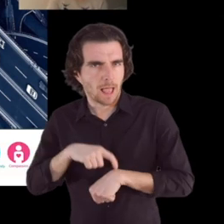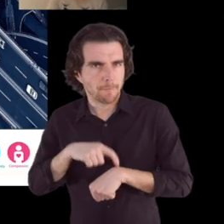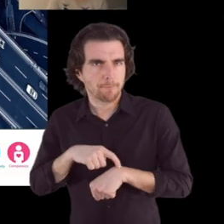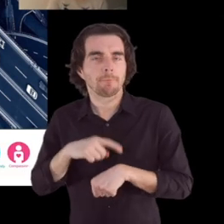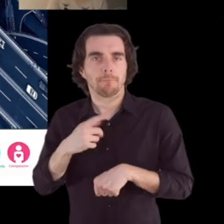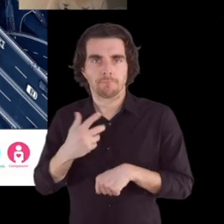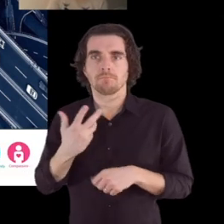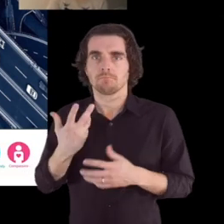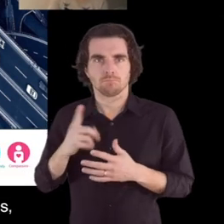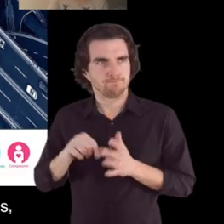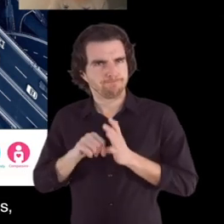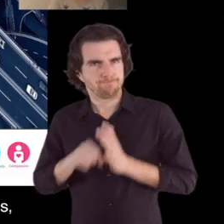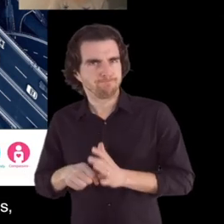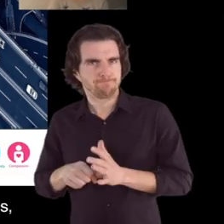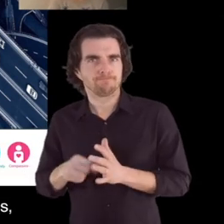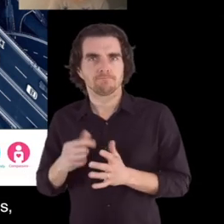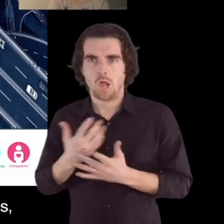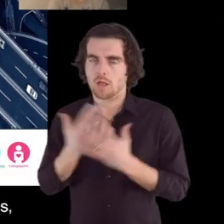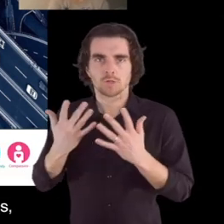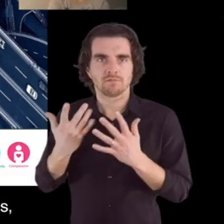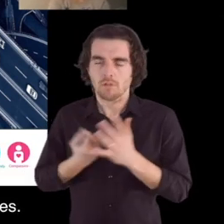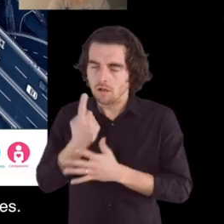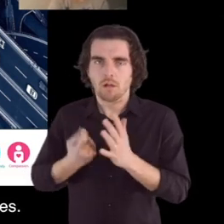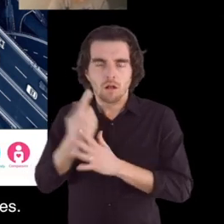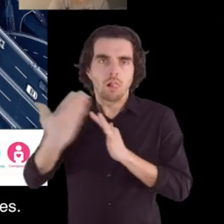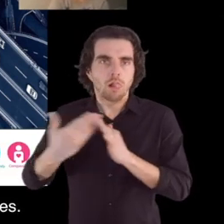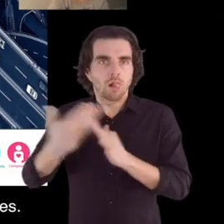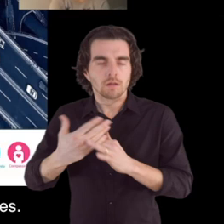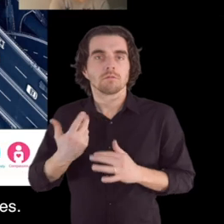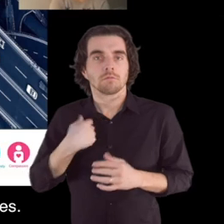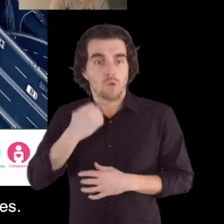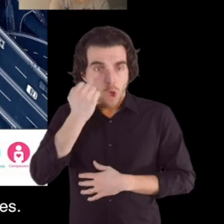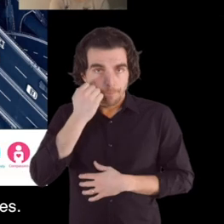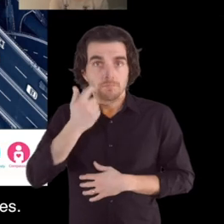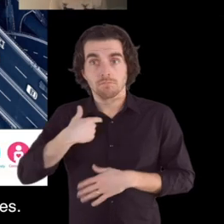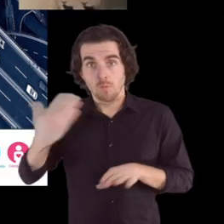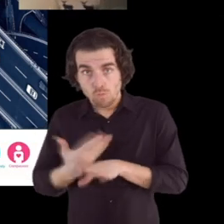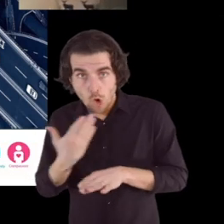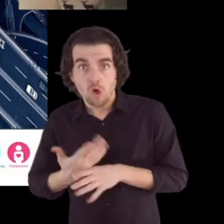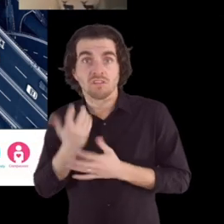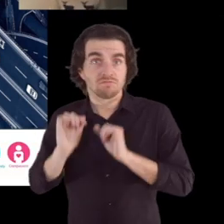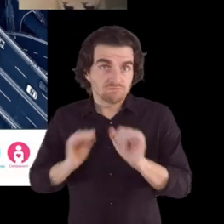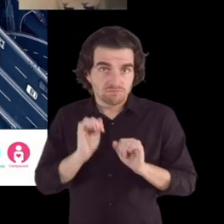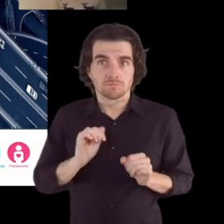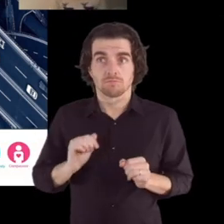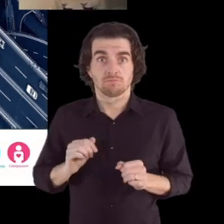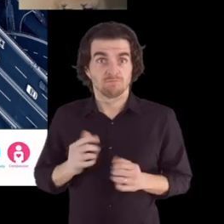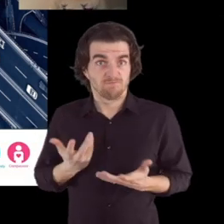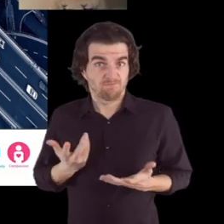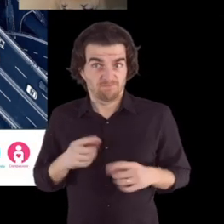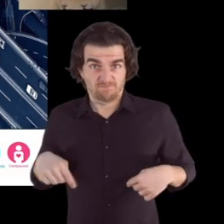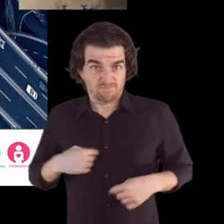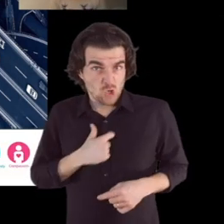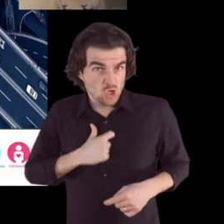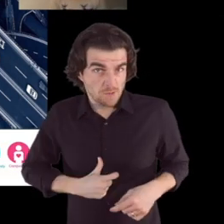it has been a really difficult year, and there has been lots of disruptions, both in our homes and our working lives. But what we do know is actually human beings